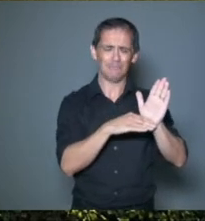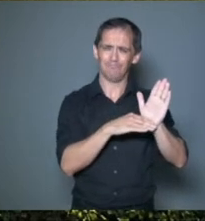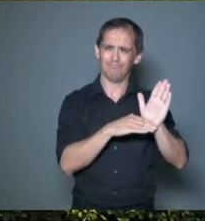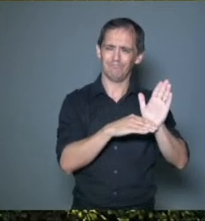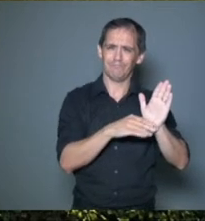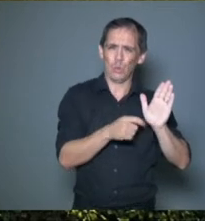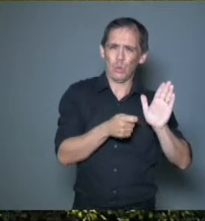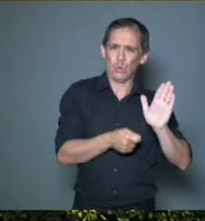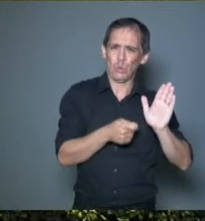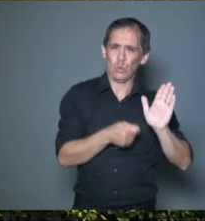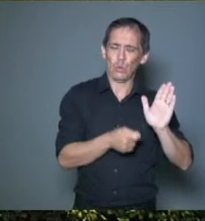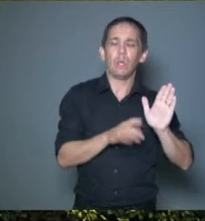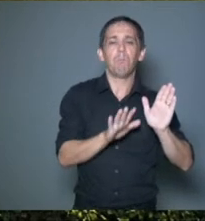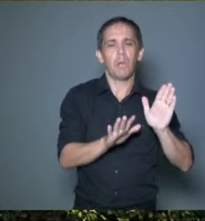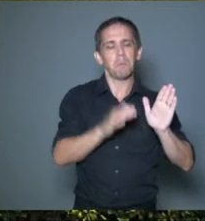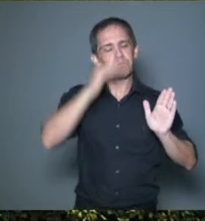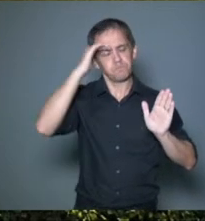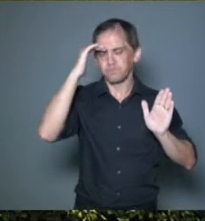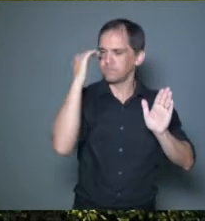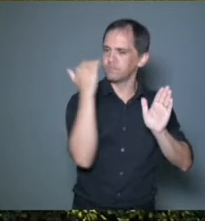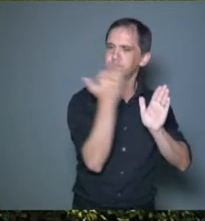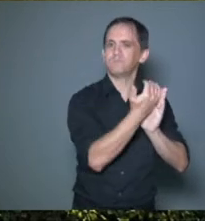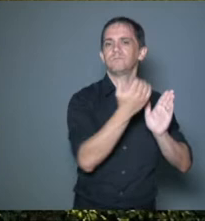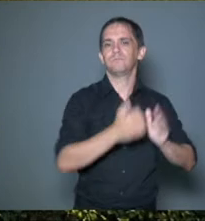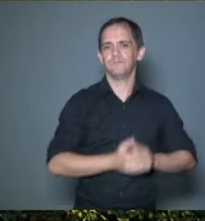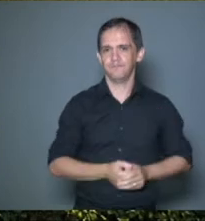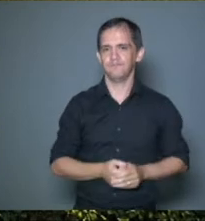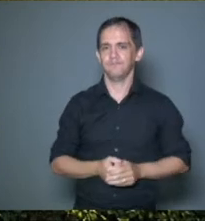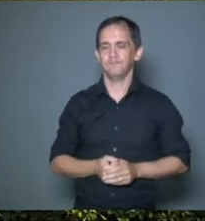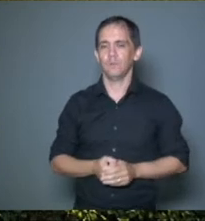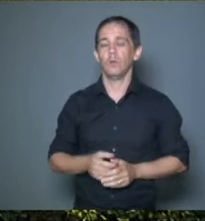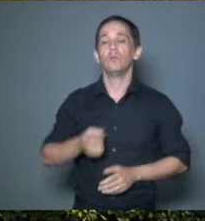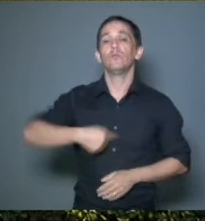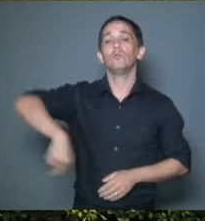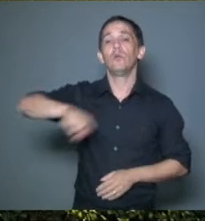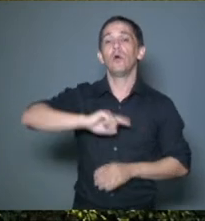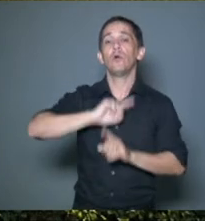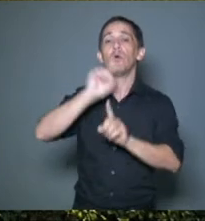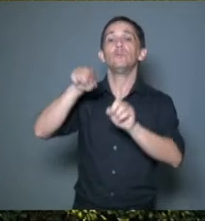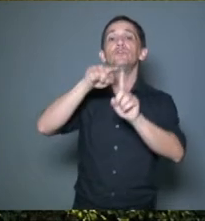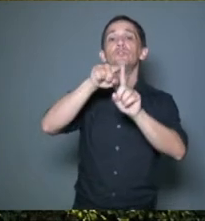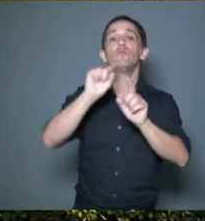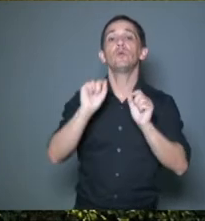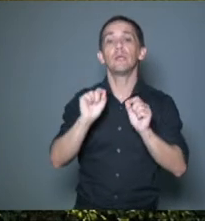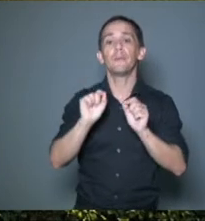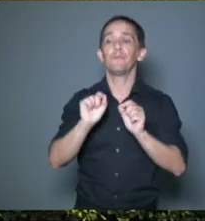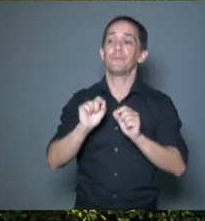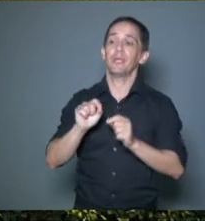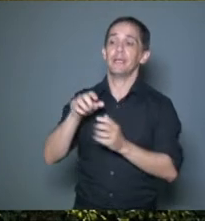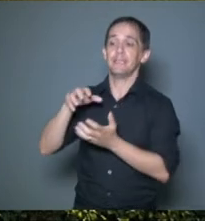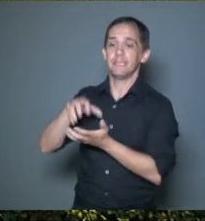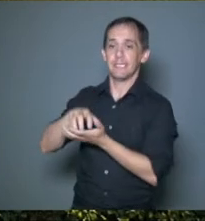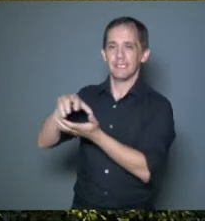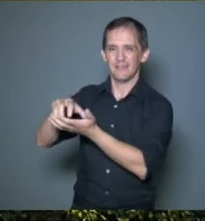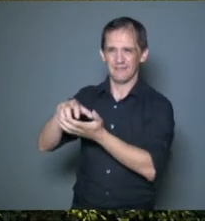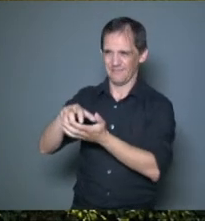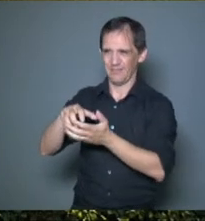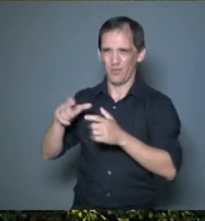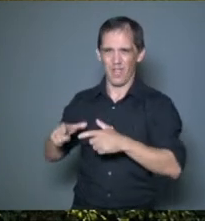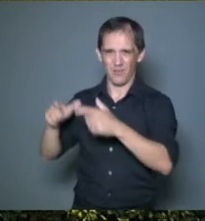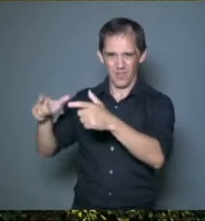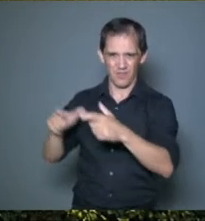we look at risks and impacts at every unit. Our mission and ambition is that all of